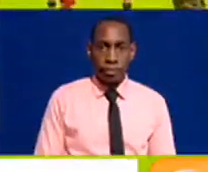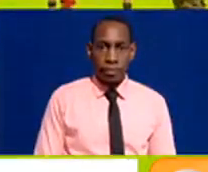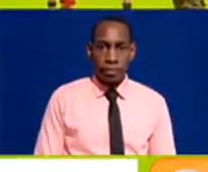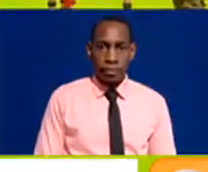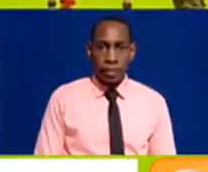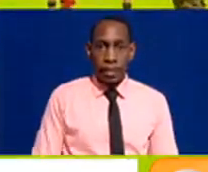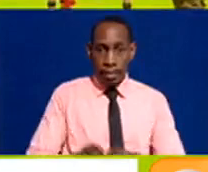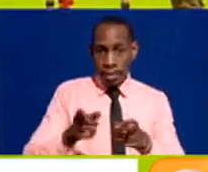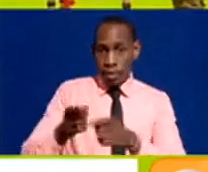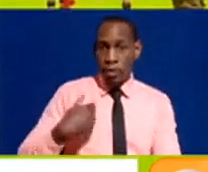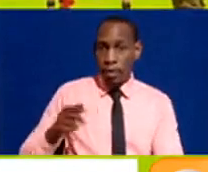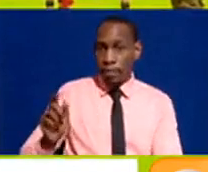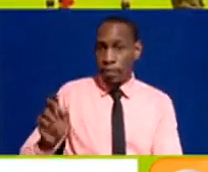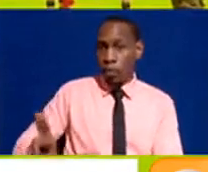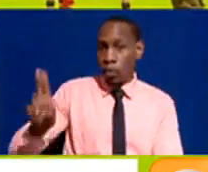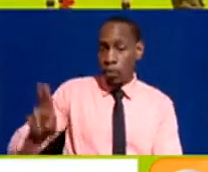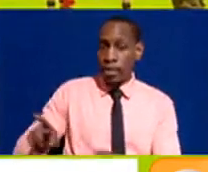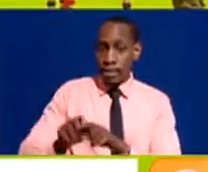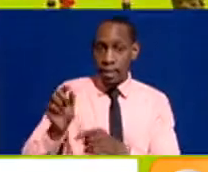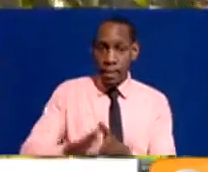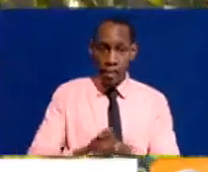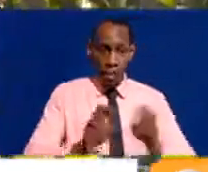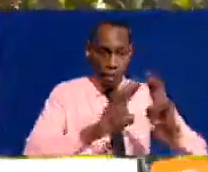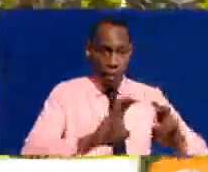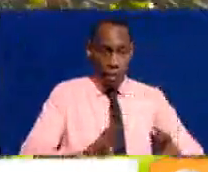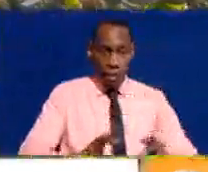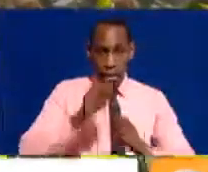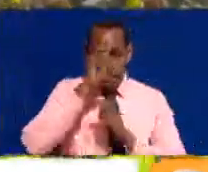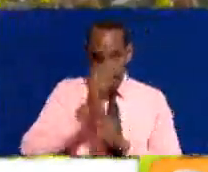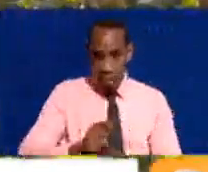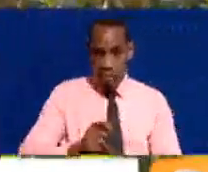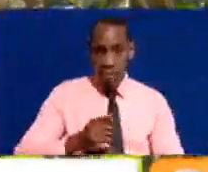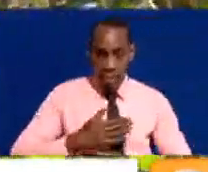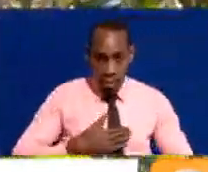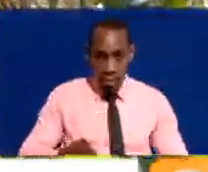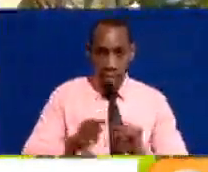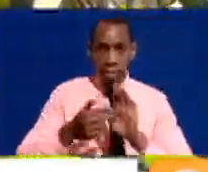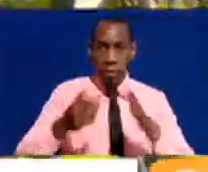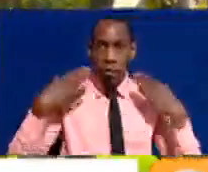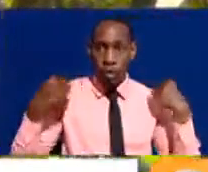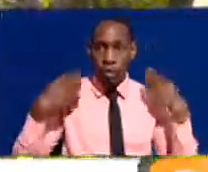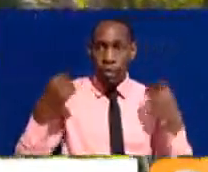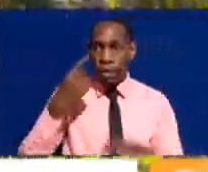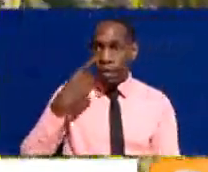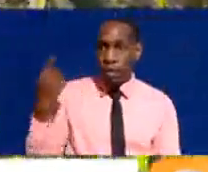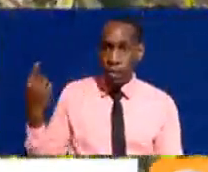Still in charge, Kenyatta is the one to inspect the guard of honor as shown in the rehearsal.